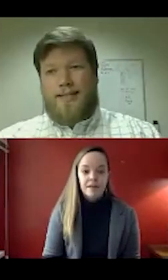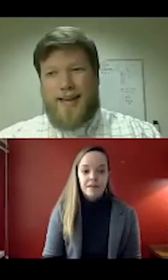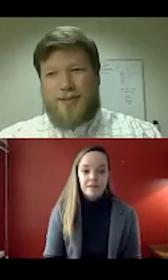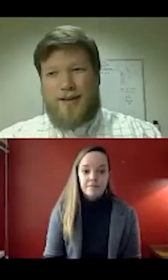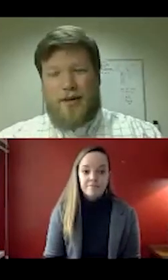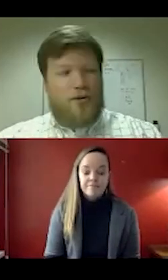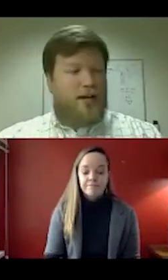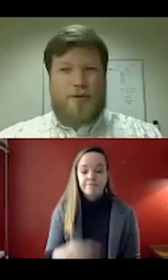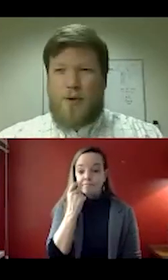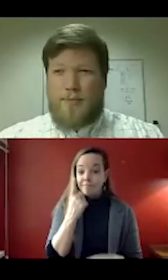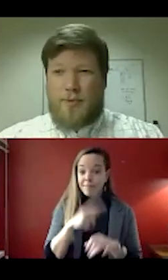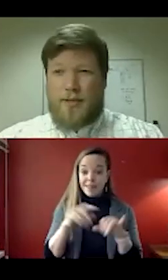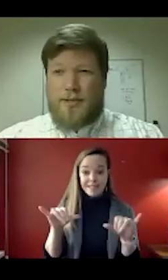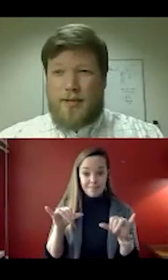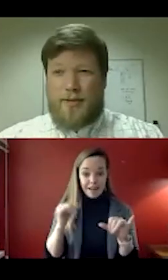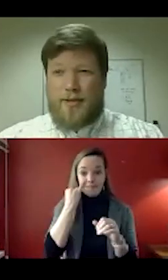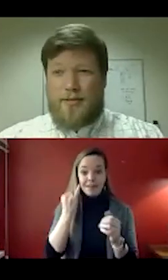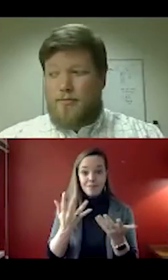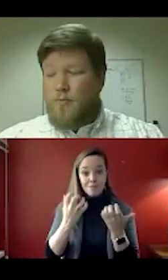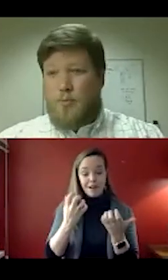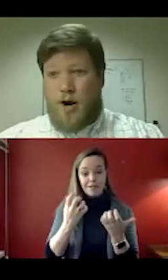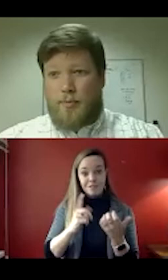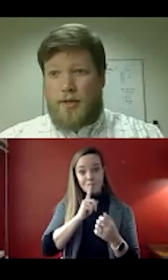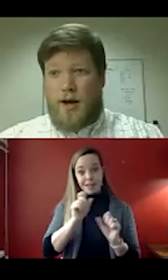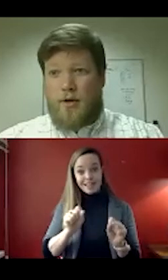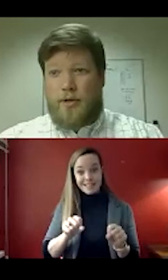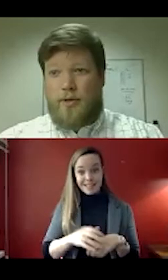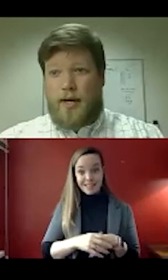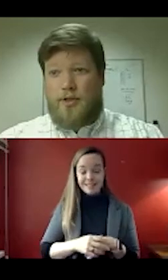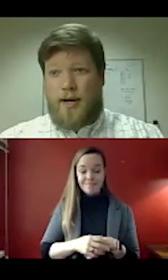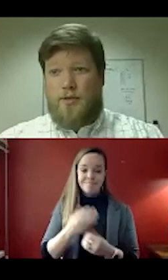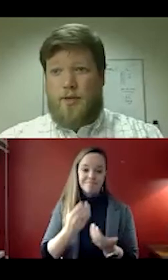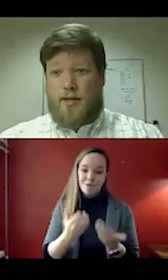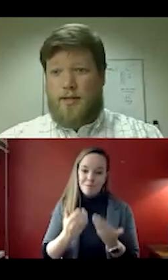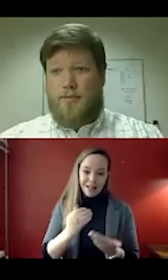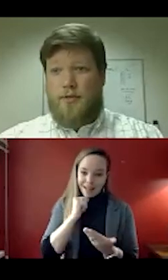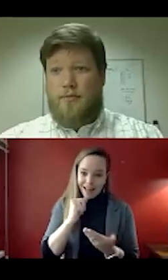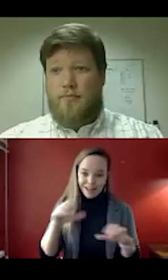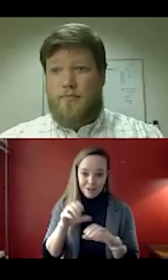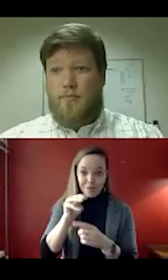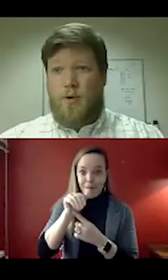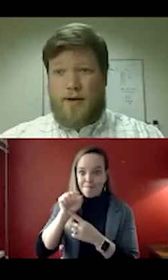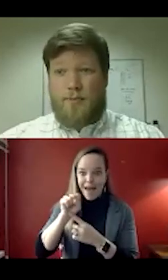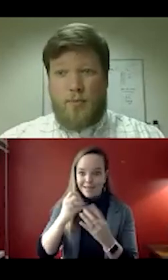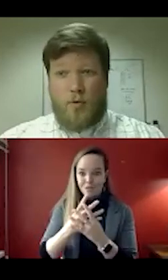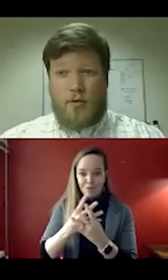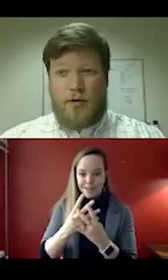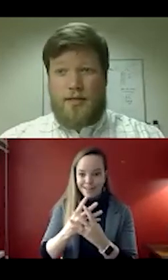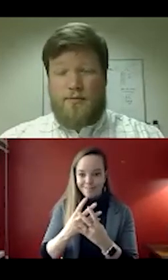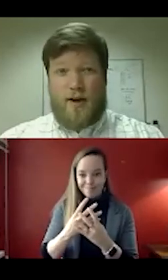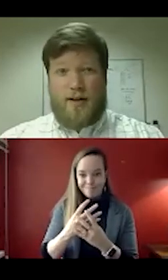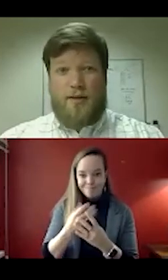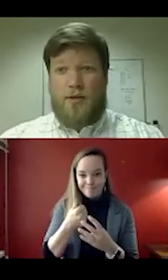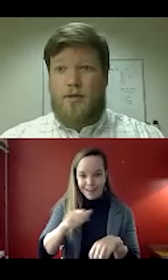At the same time, though, if you want to be realistic about this, we're probably not going to engage in mass screening anytime soon. What matters more